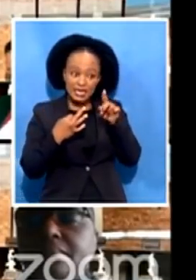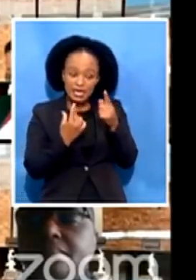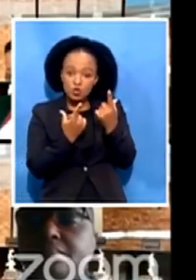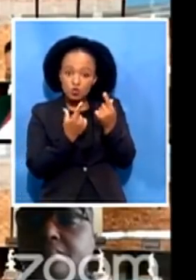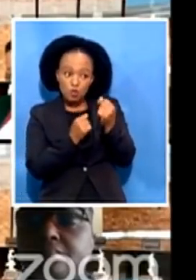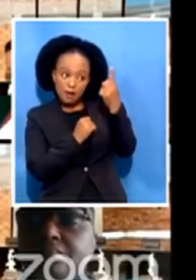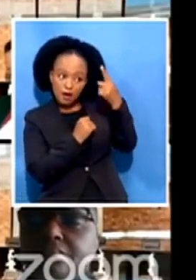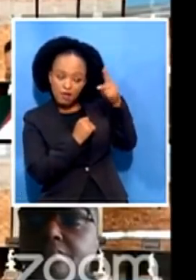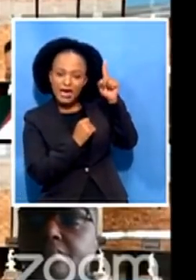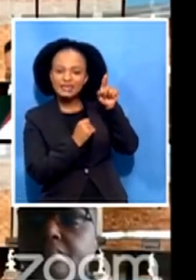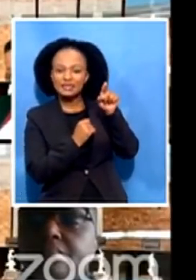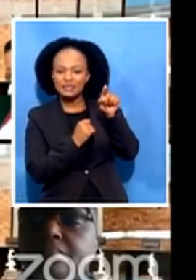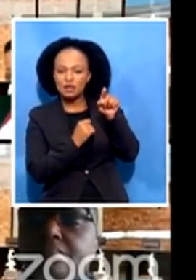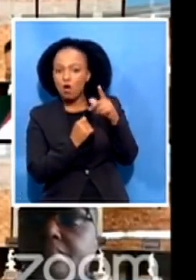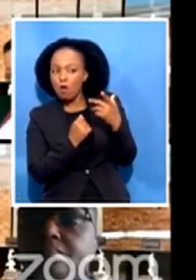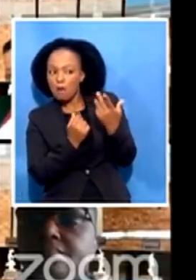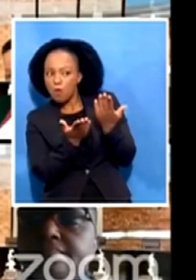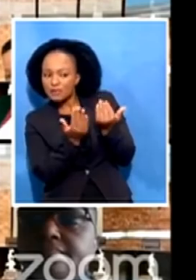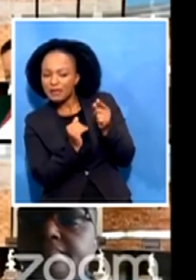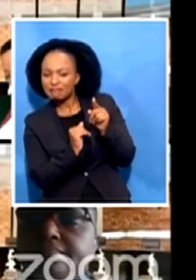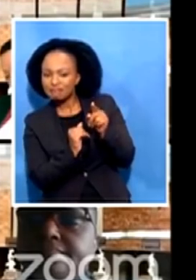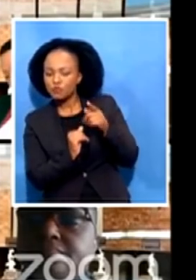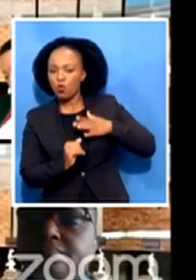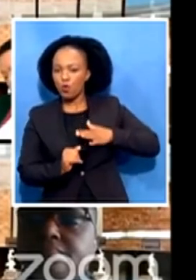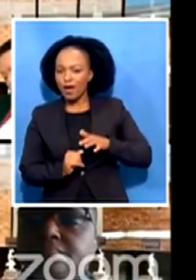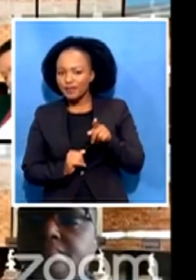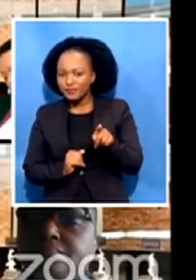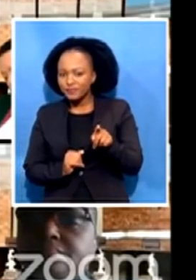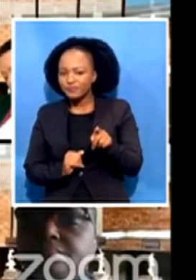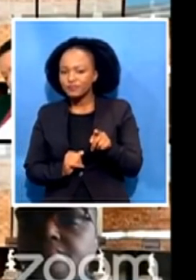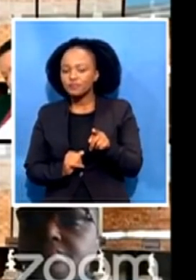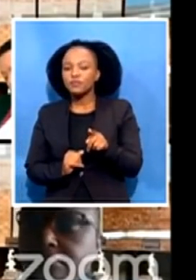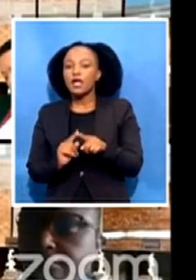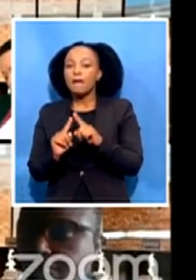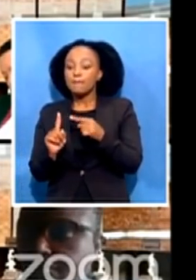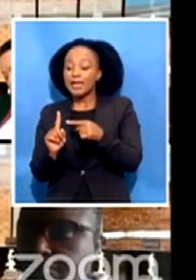we wanted, but whether what she did was rational.